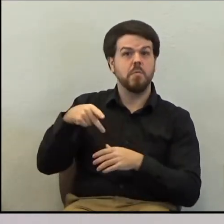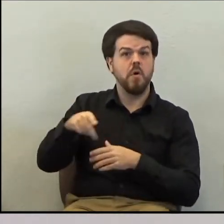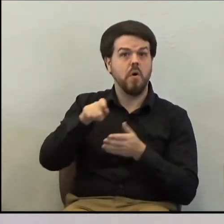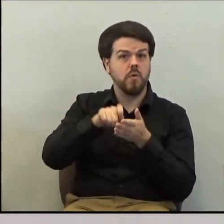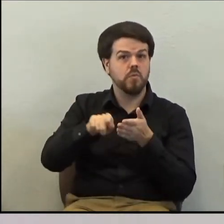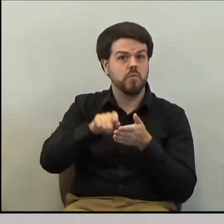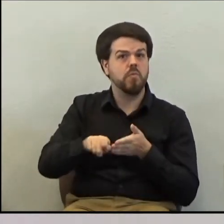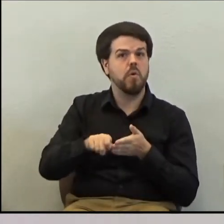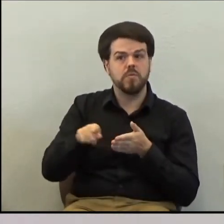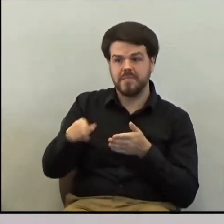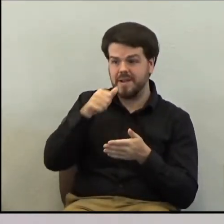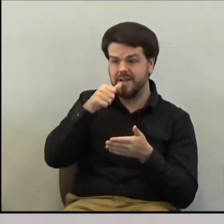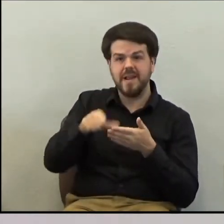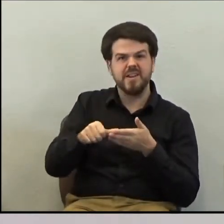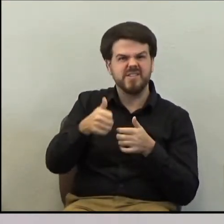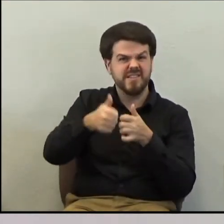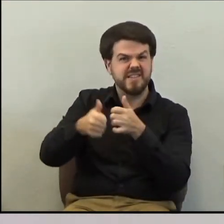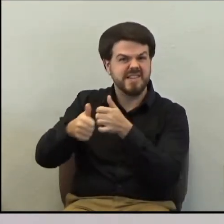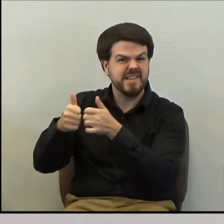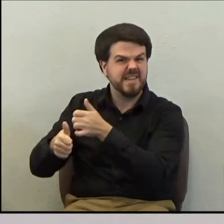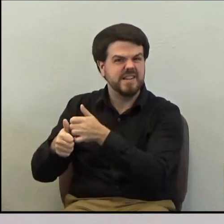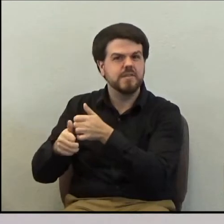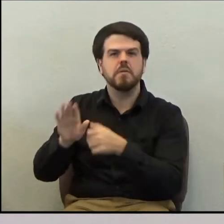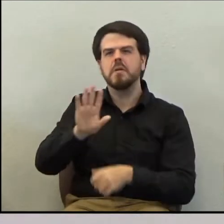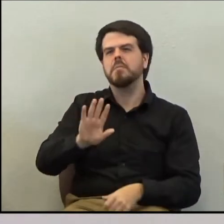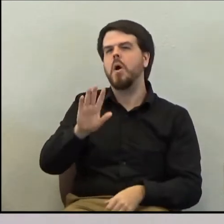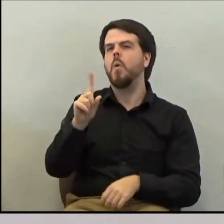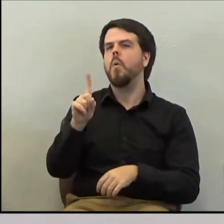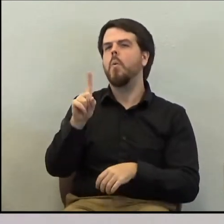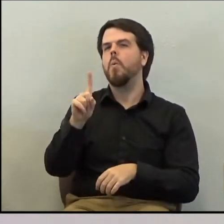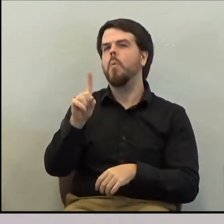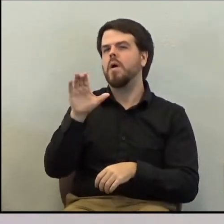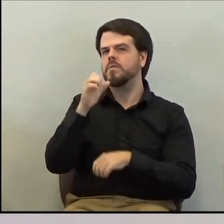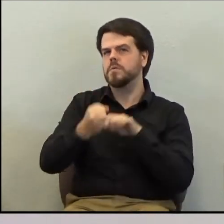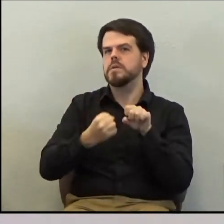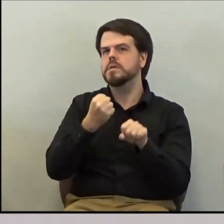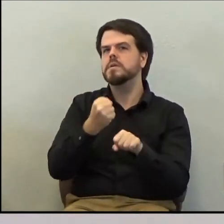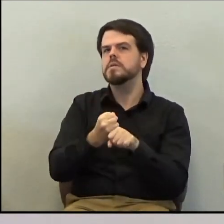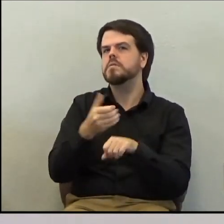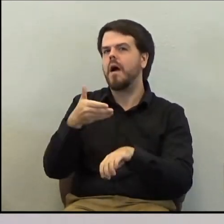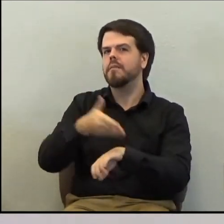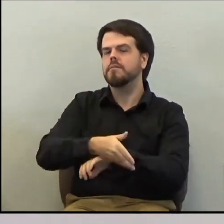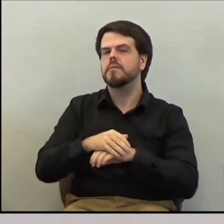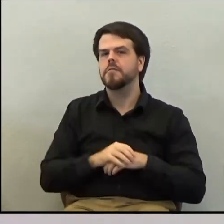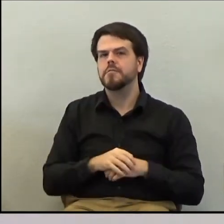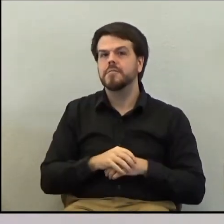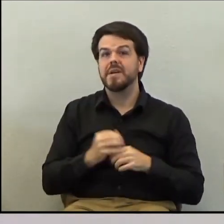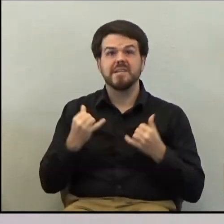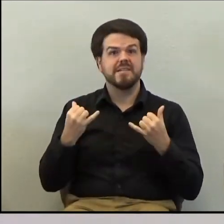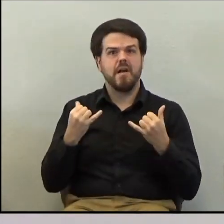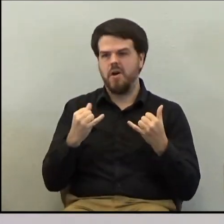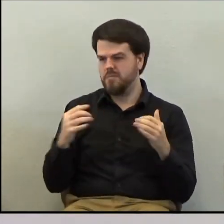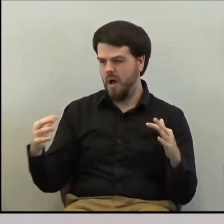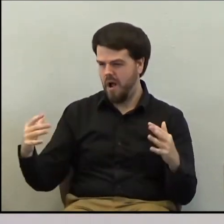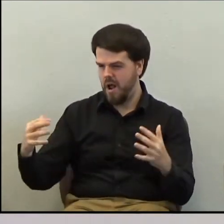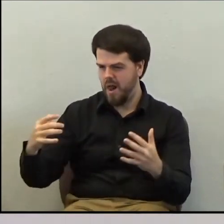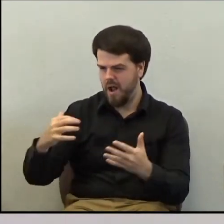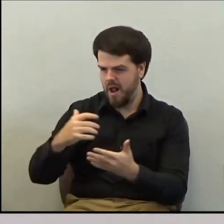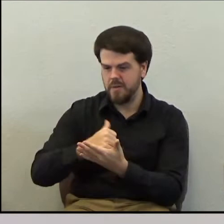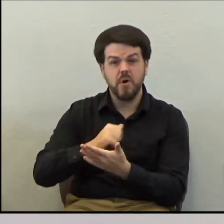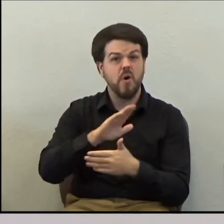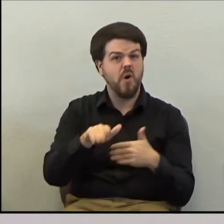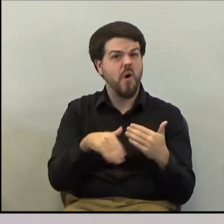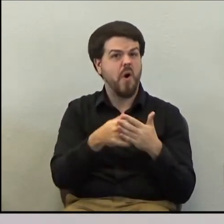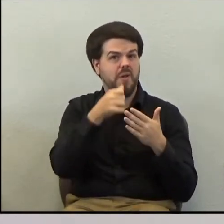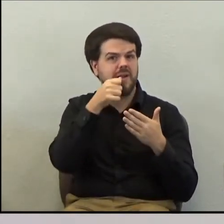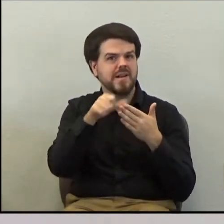wrote his first letter to the Thessalonians, that all the other letters